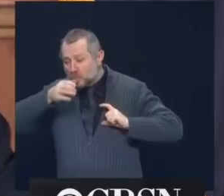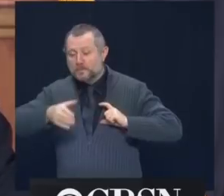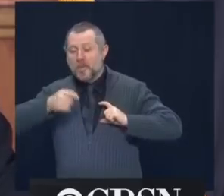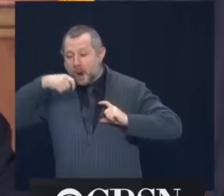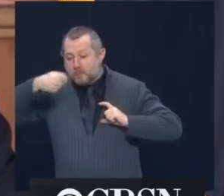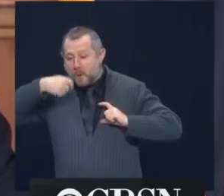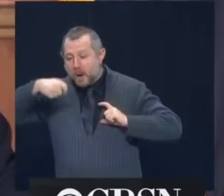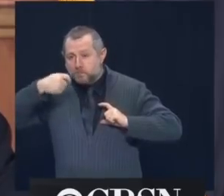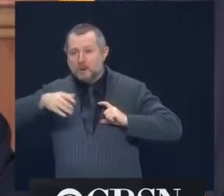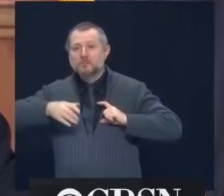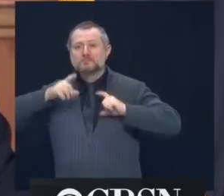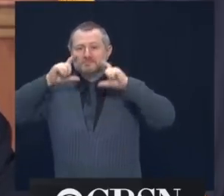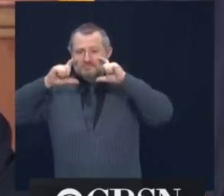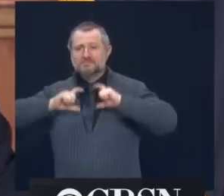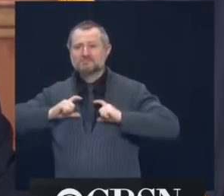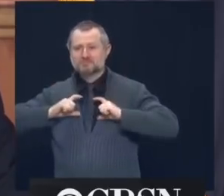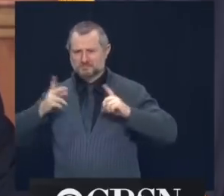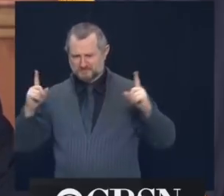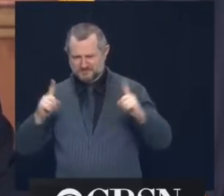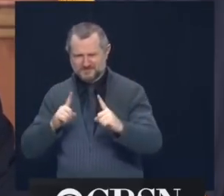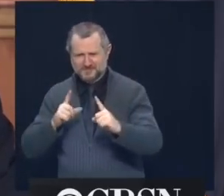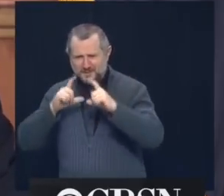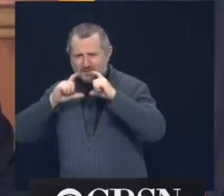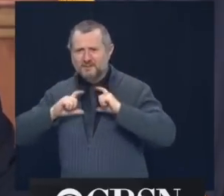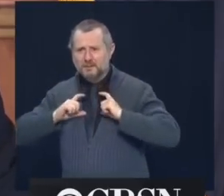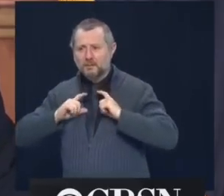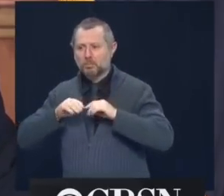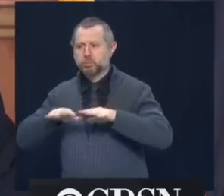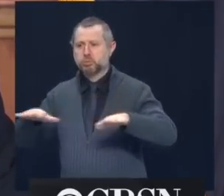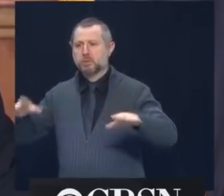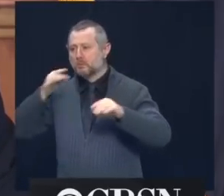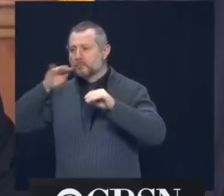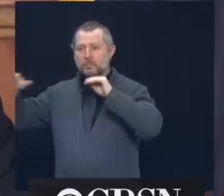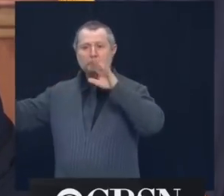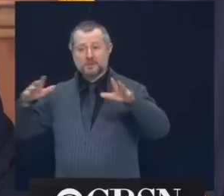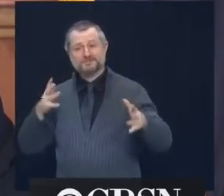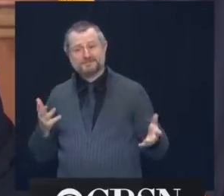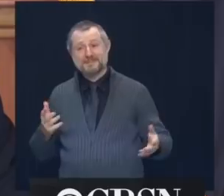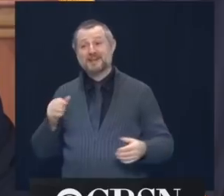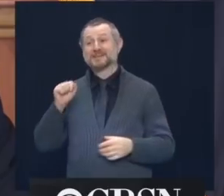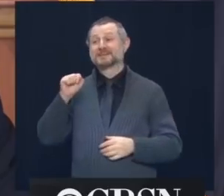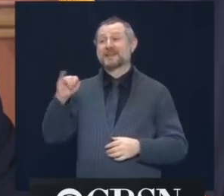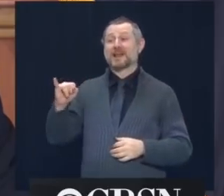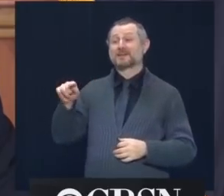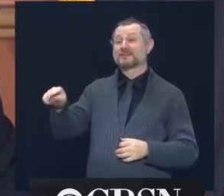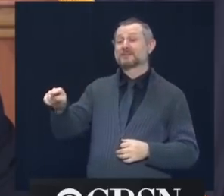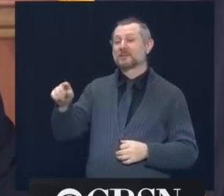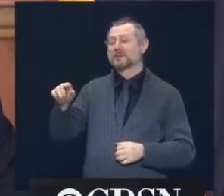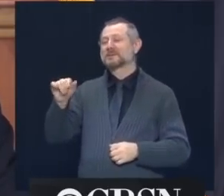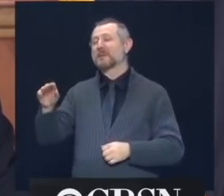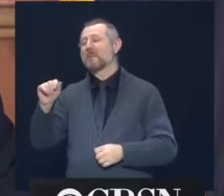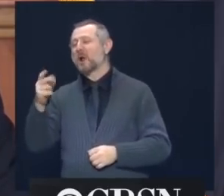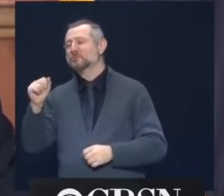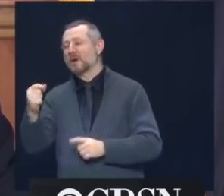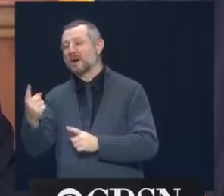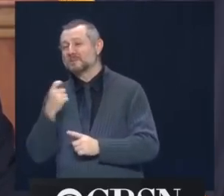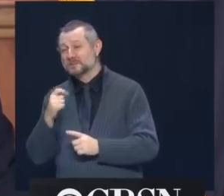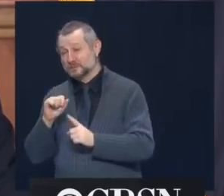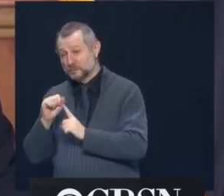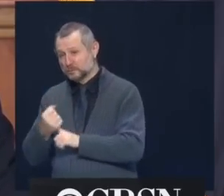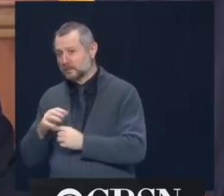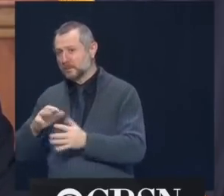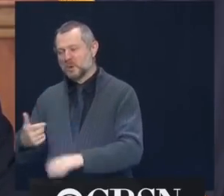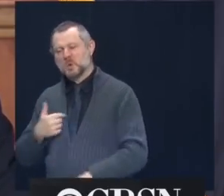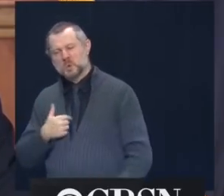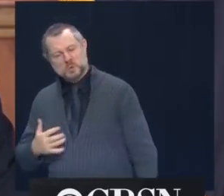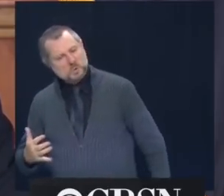begin with. And that's the spread. Staten Island, Marcia, is such a disturbing situation to me on so